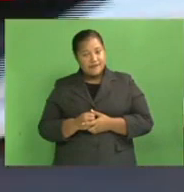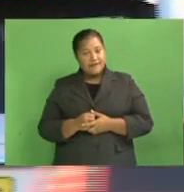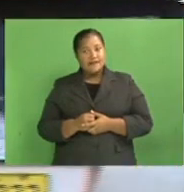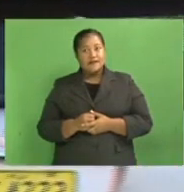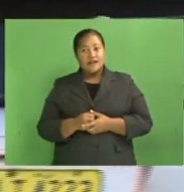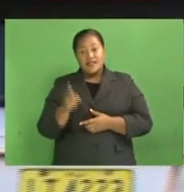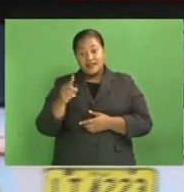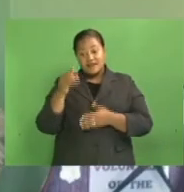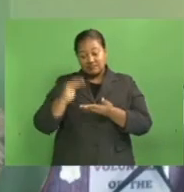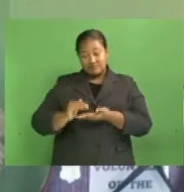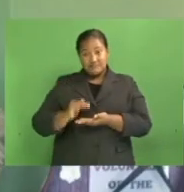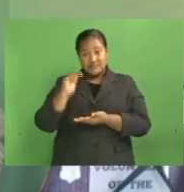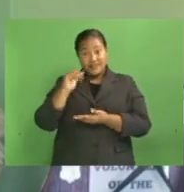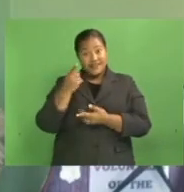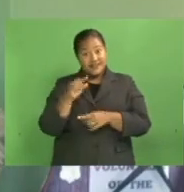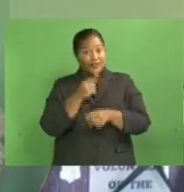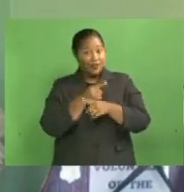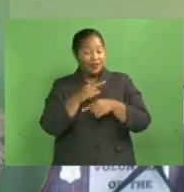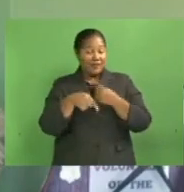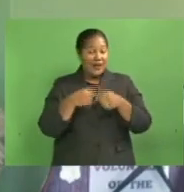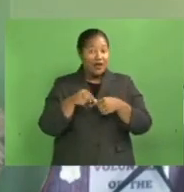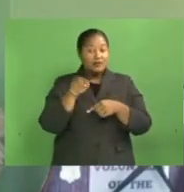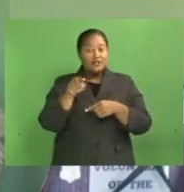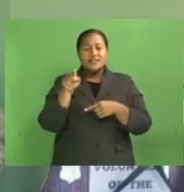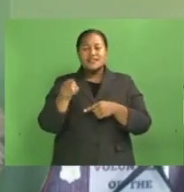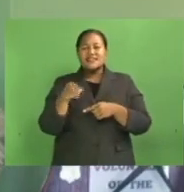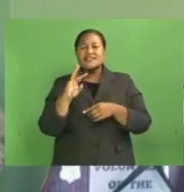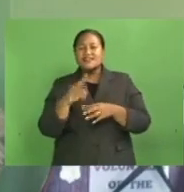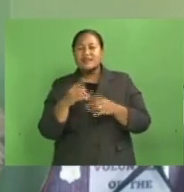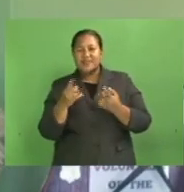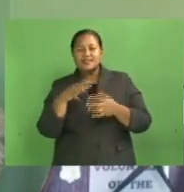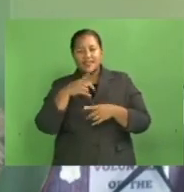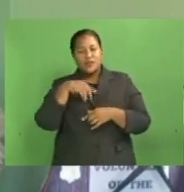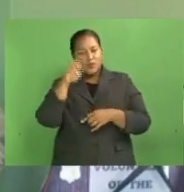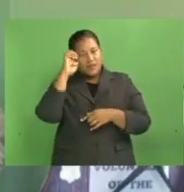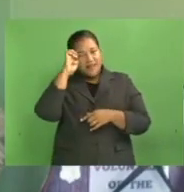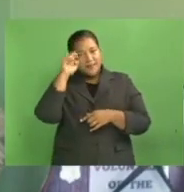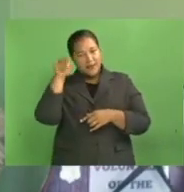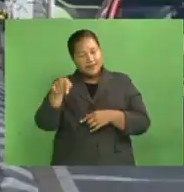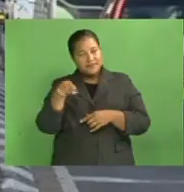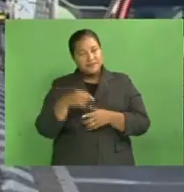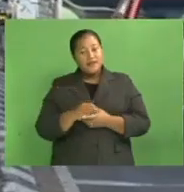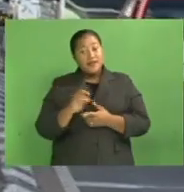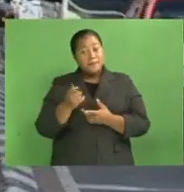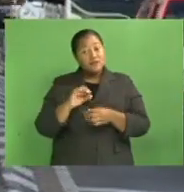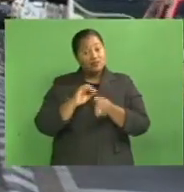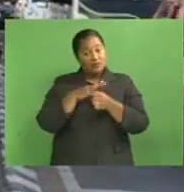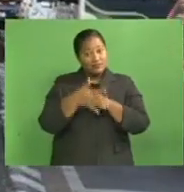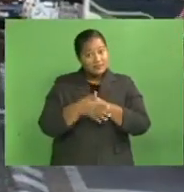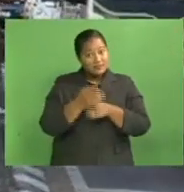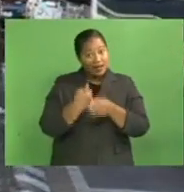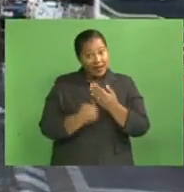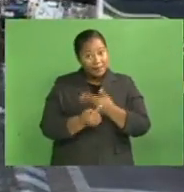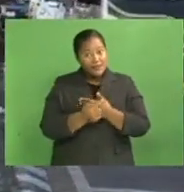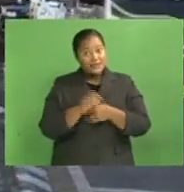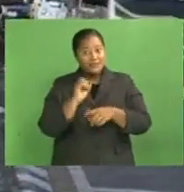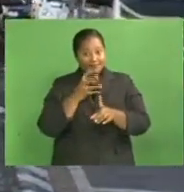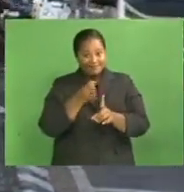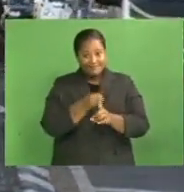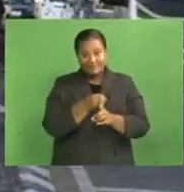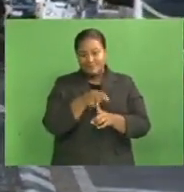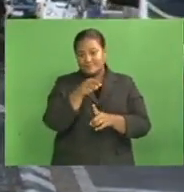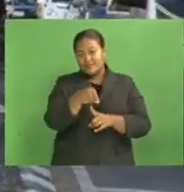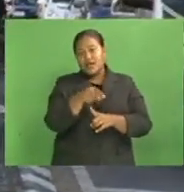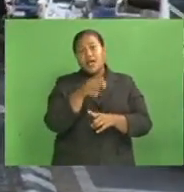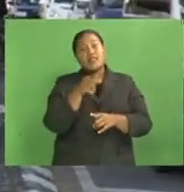that increase, like I mentioned, this is something that was expected. Mirakula says with the COVID-19 impact gripping the country, they